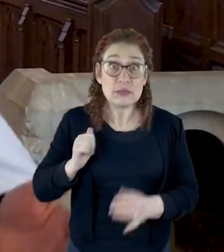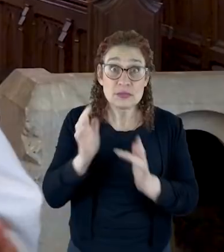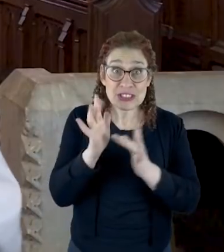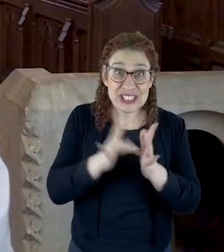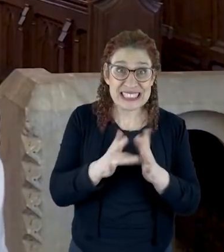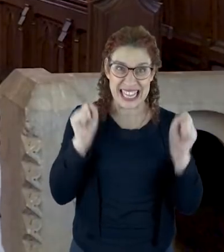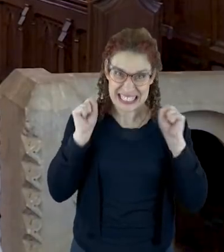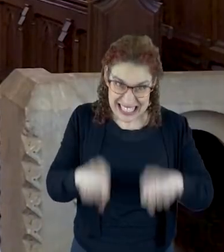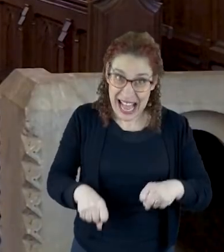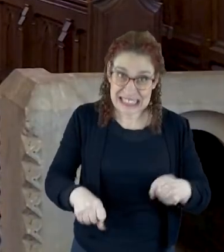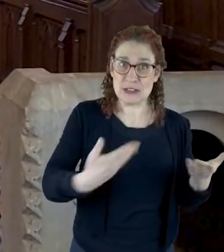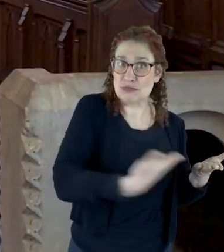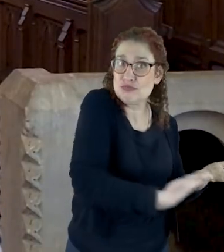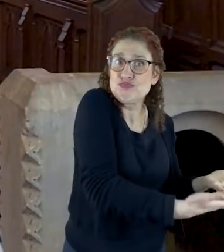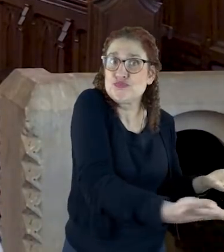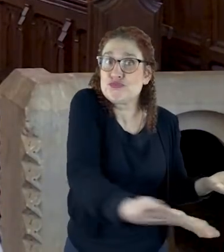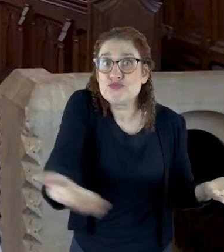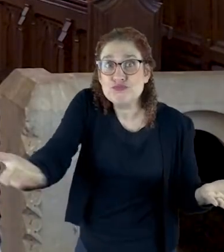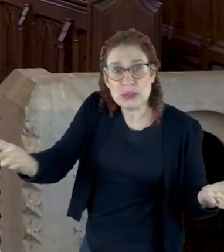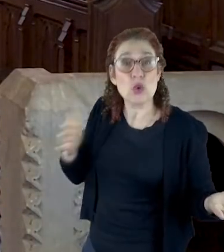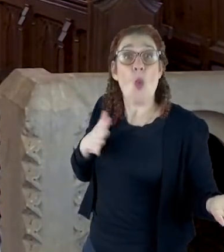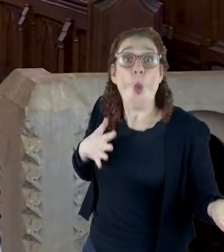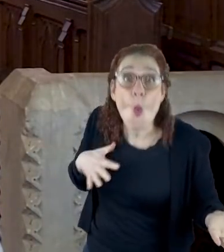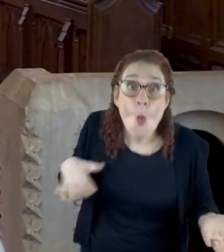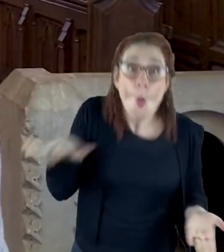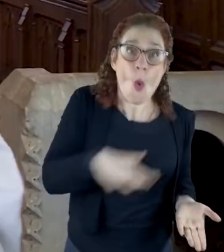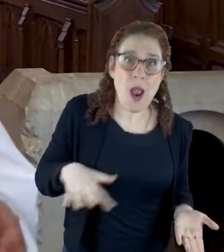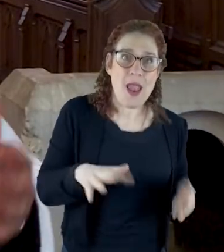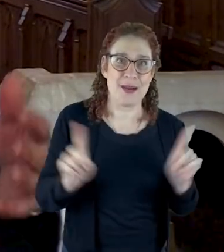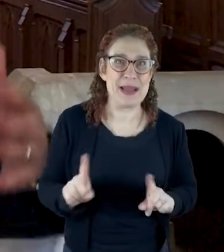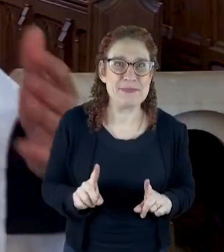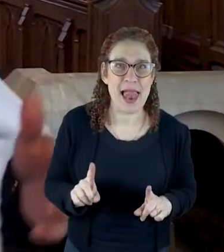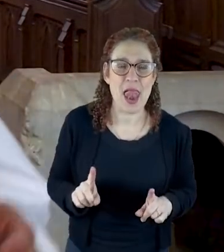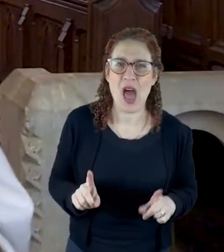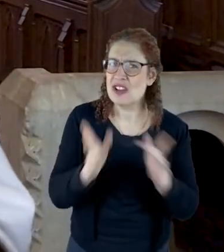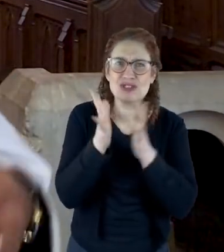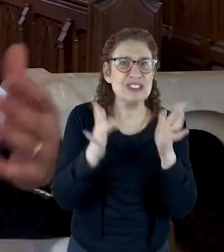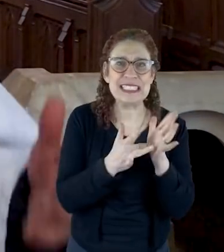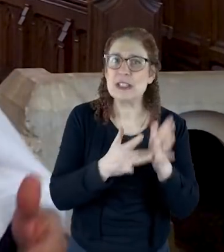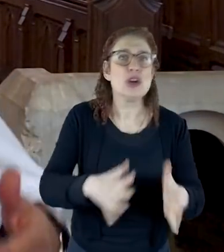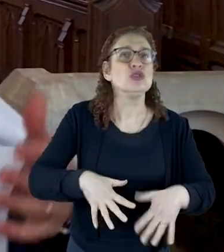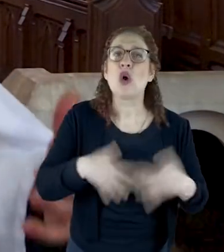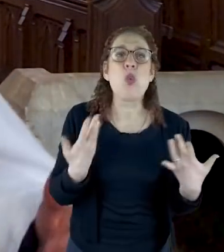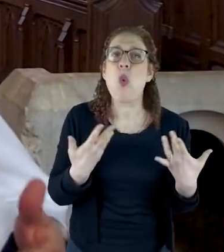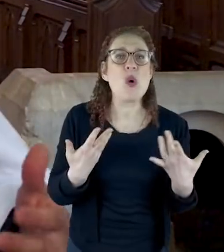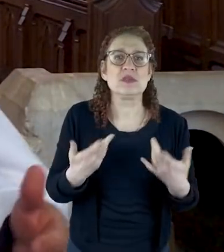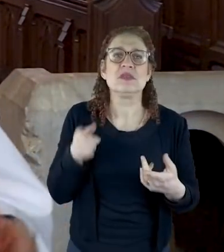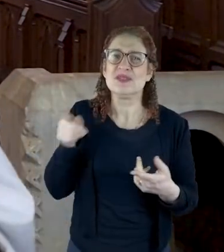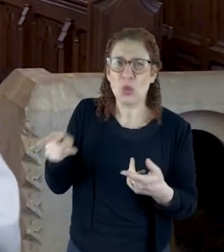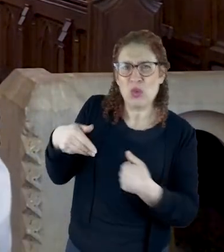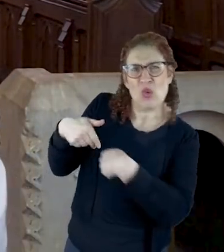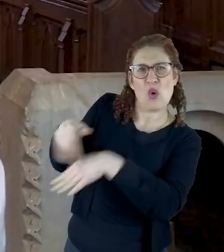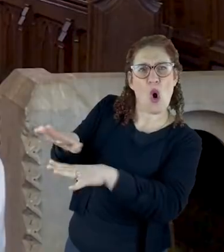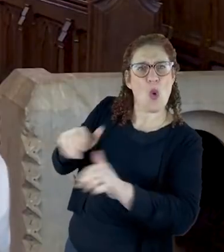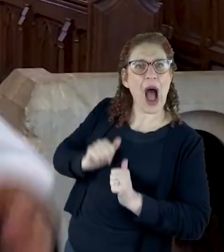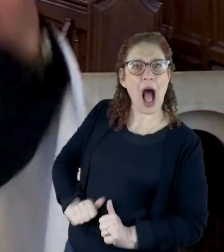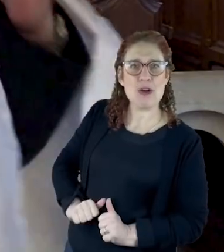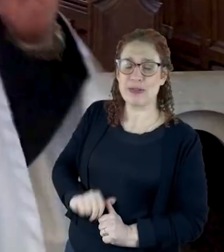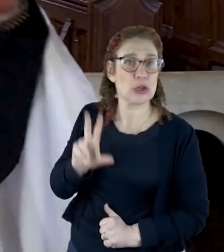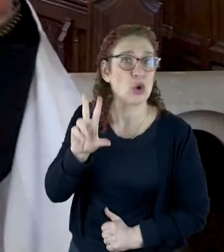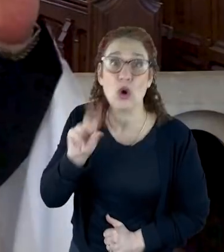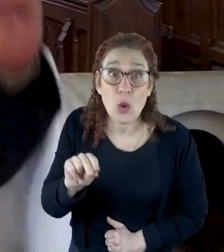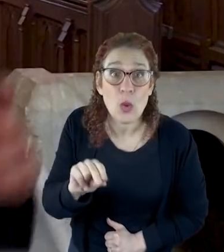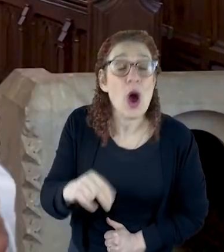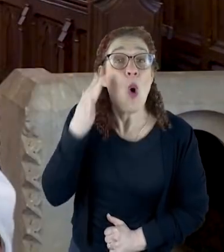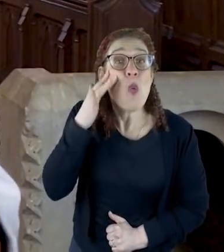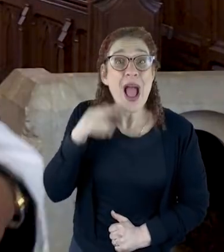yet this is the good news of the gospel. Jesus does not want to send anyone away hungry. In the